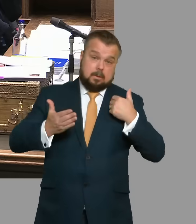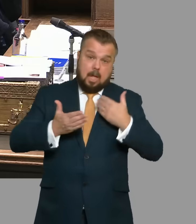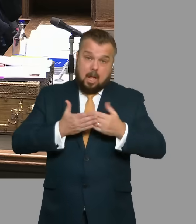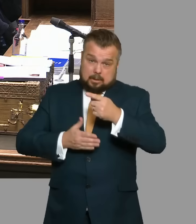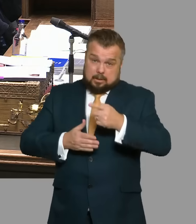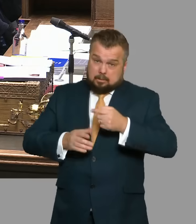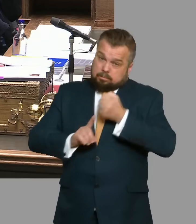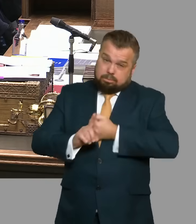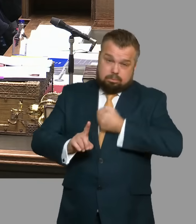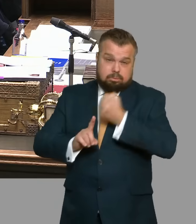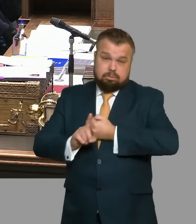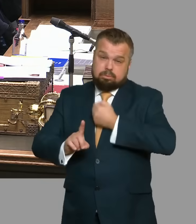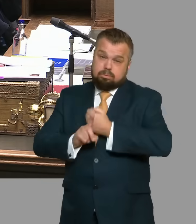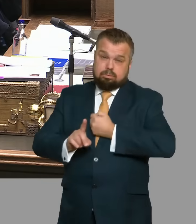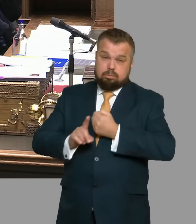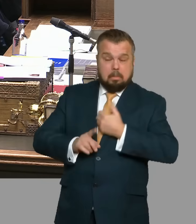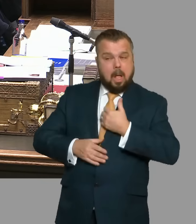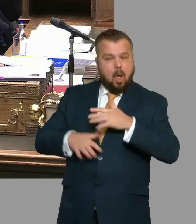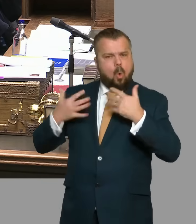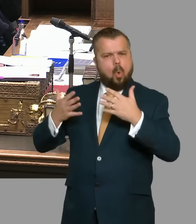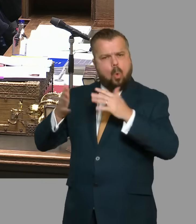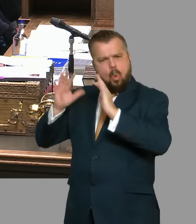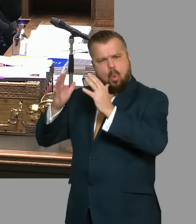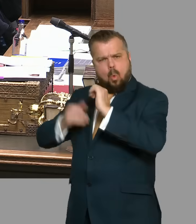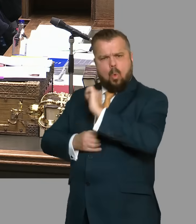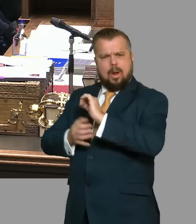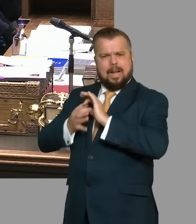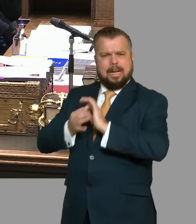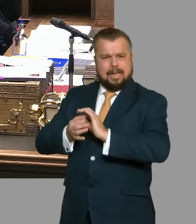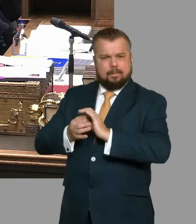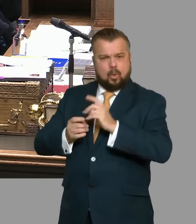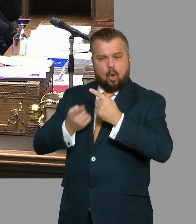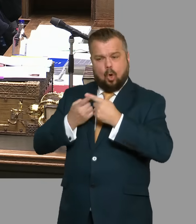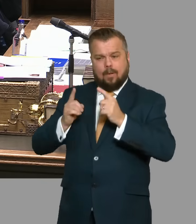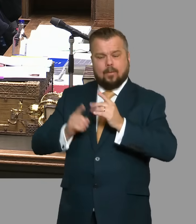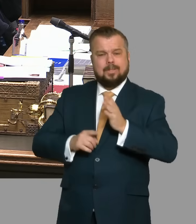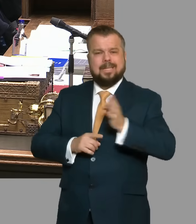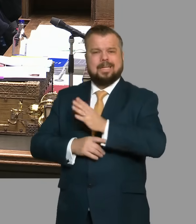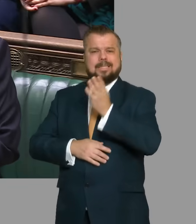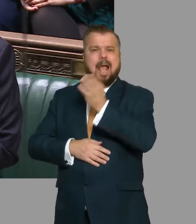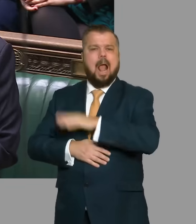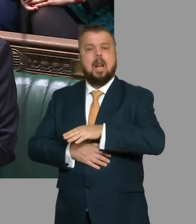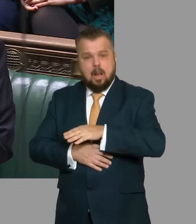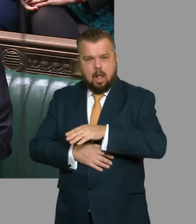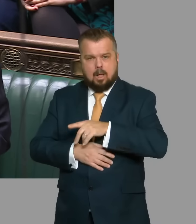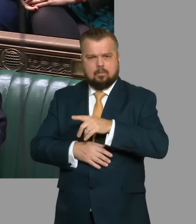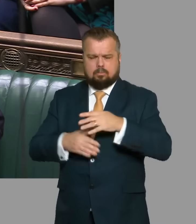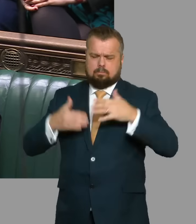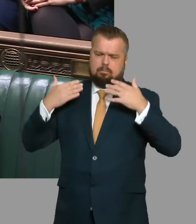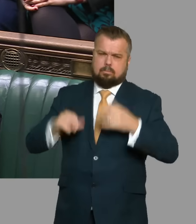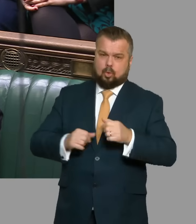future. Mr Speaker, we're also reforming contracts and making sure dentists spend more time working in the NHS to ring